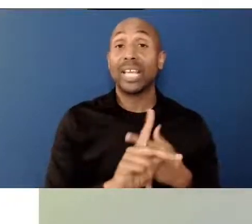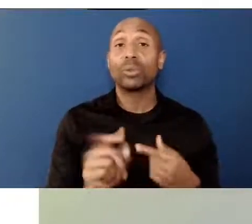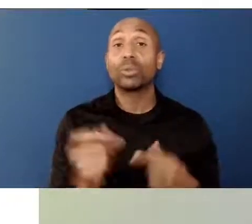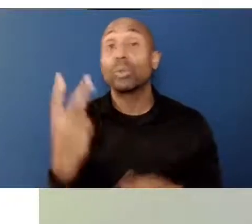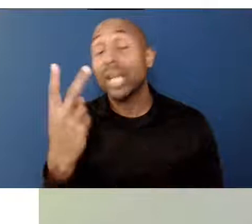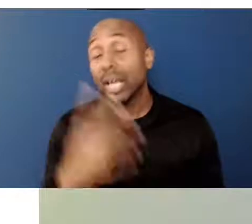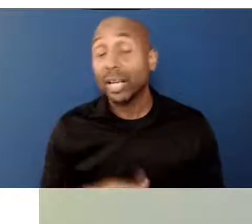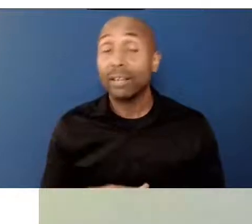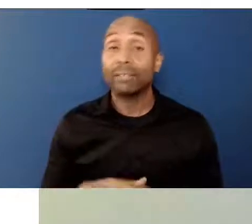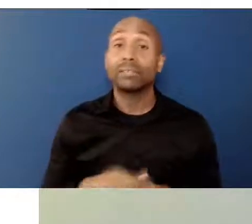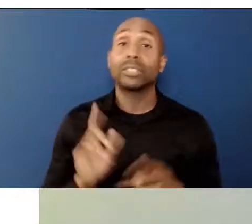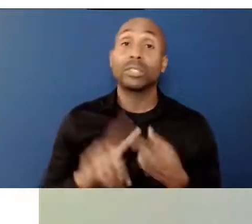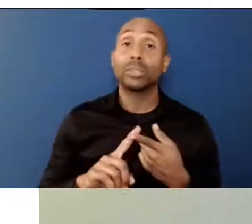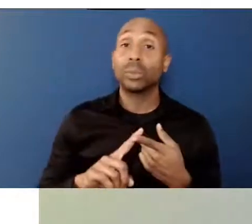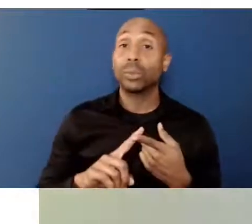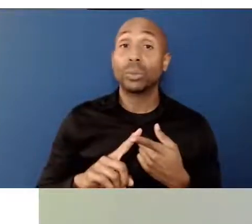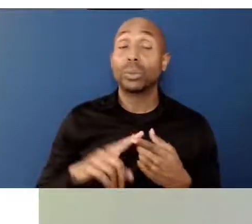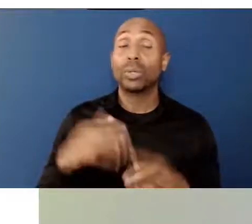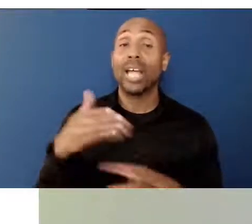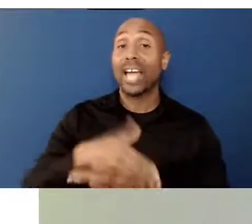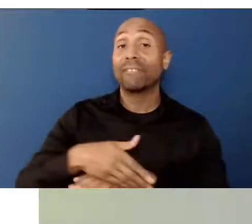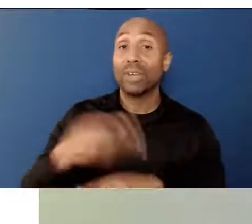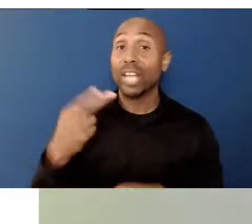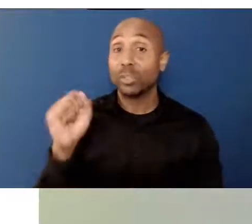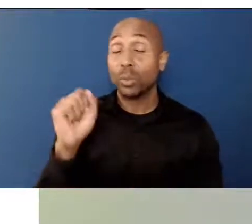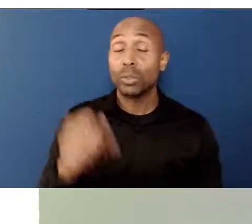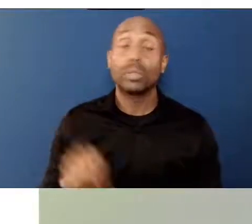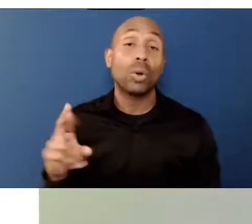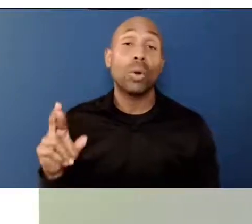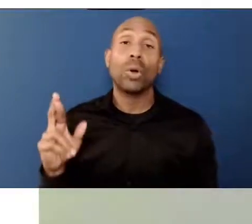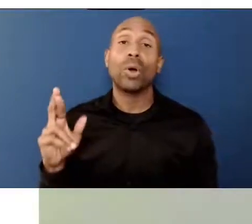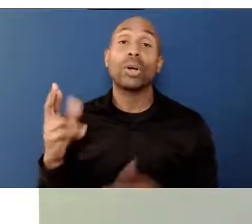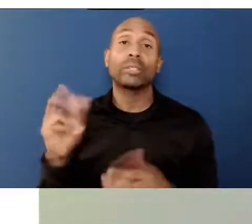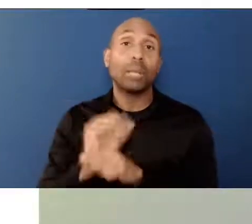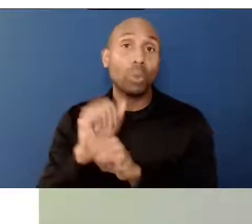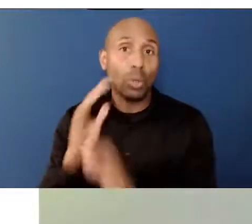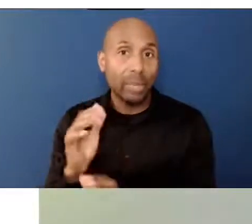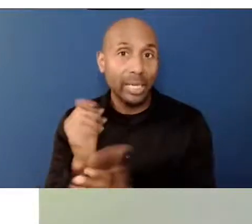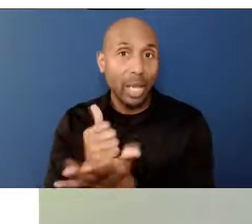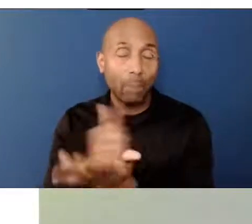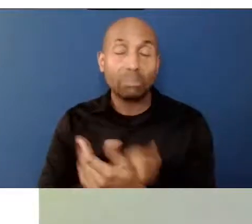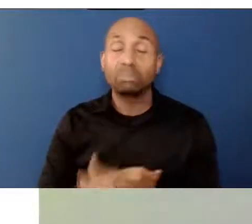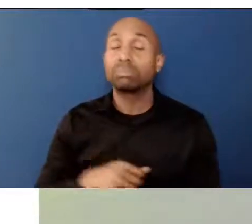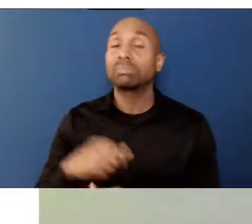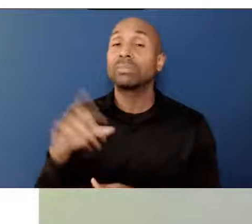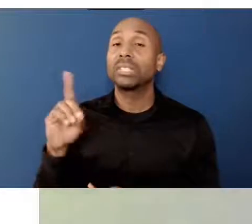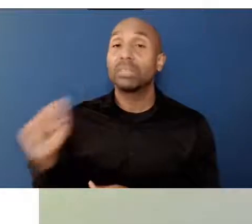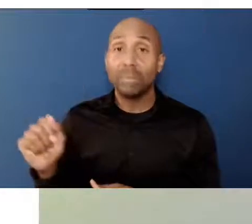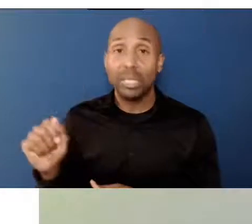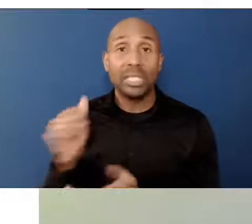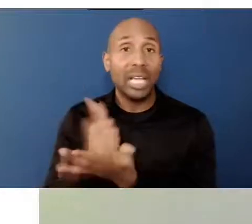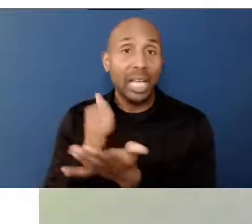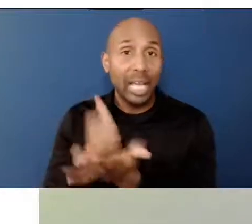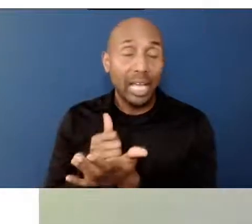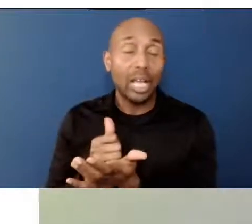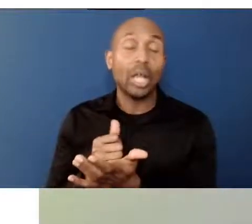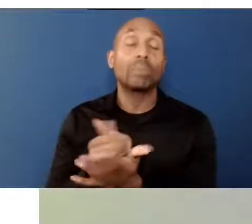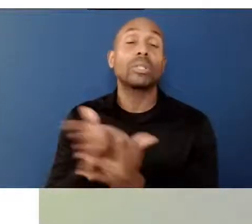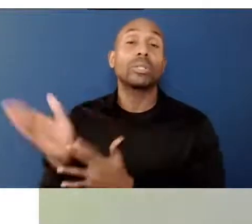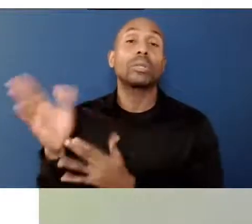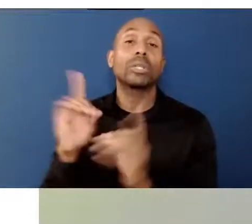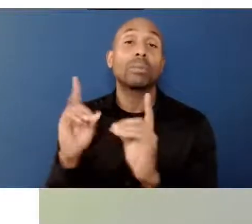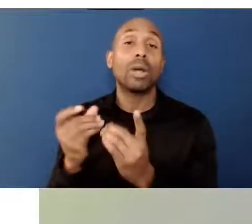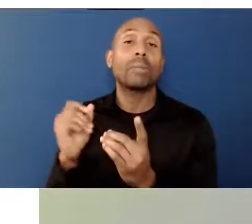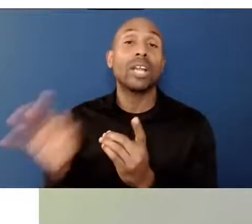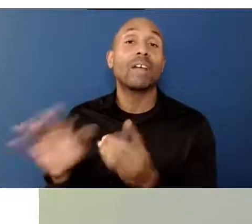education, or the disability supports program through the Department of Community Services. And there's also many